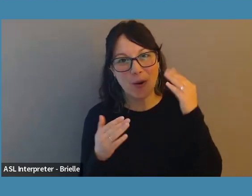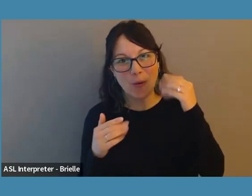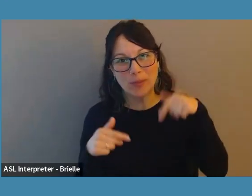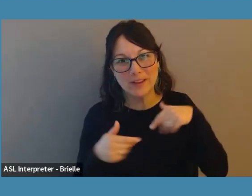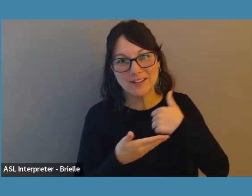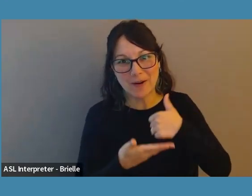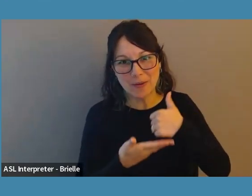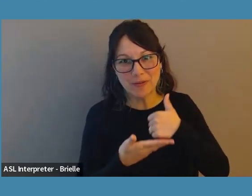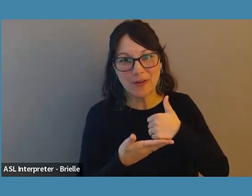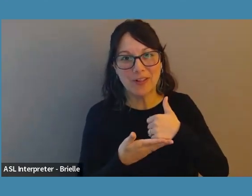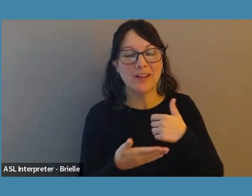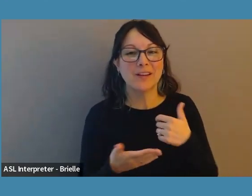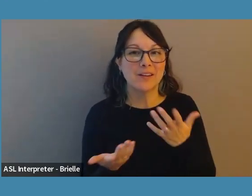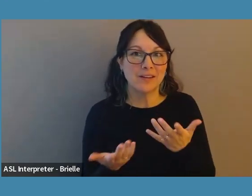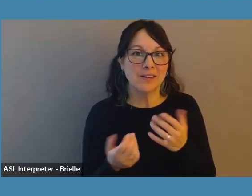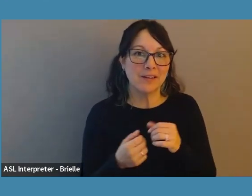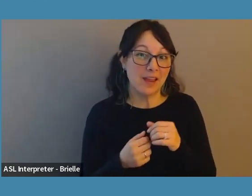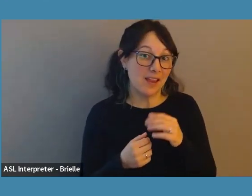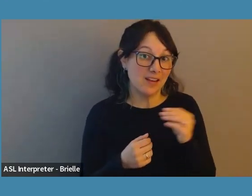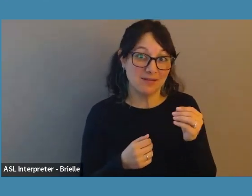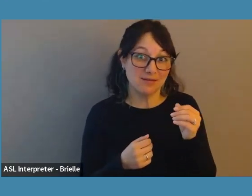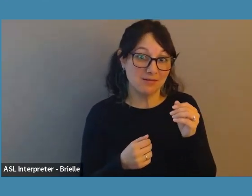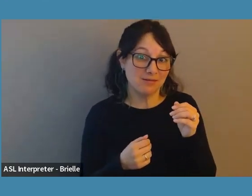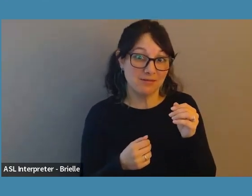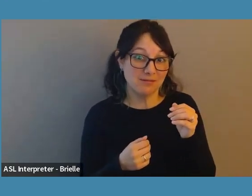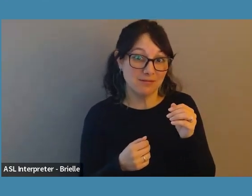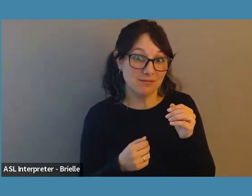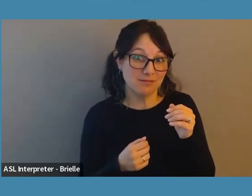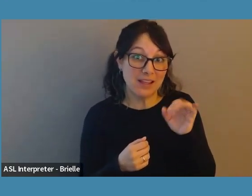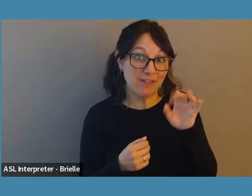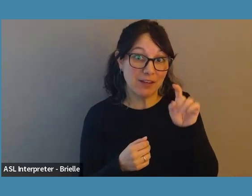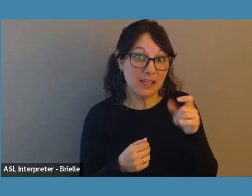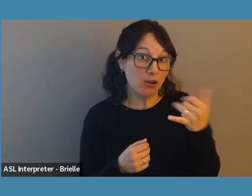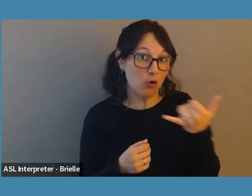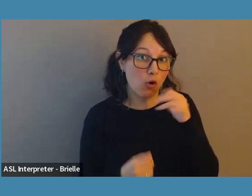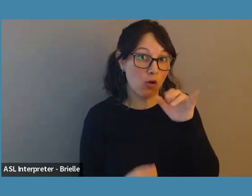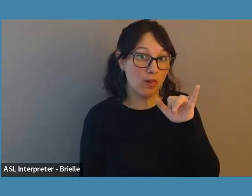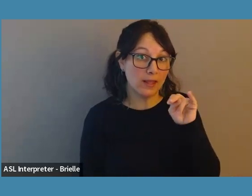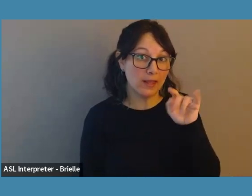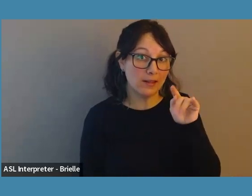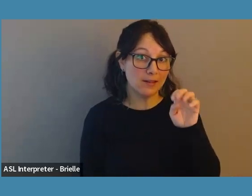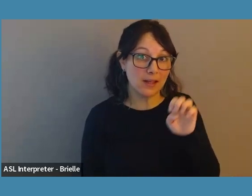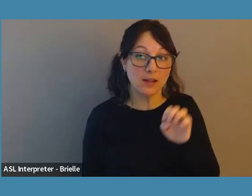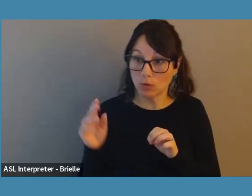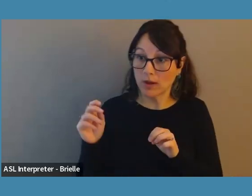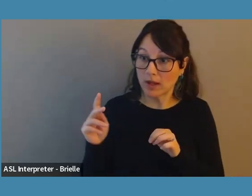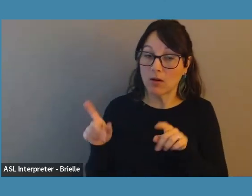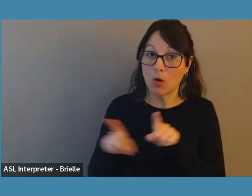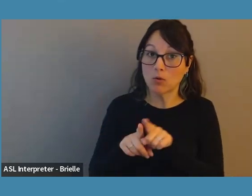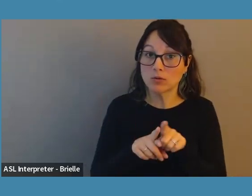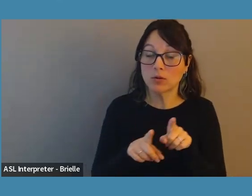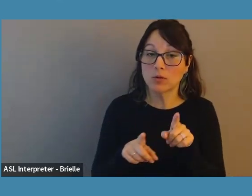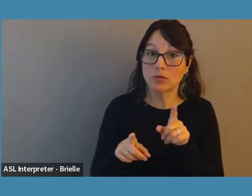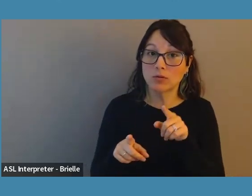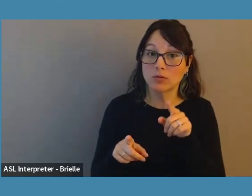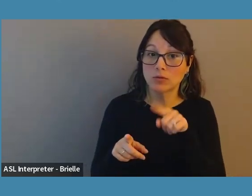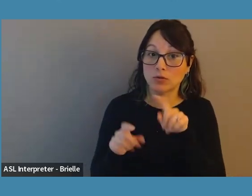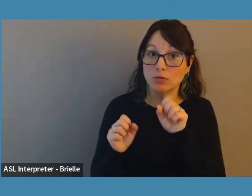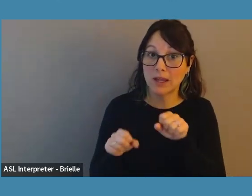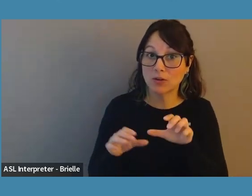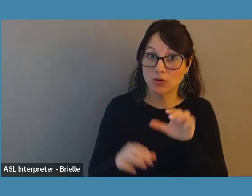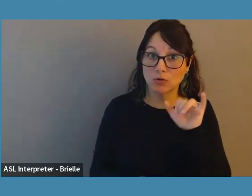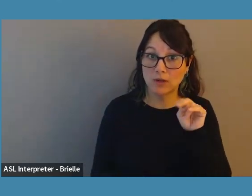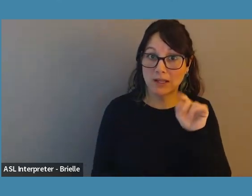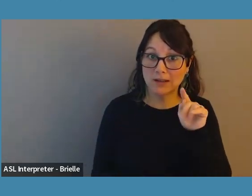helpful, and call our intake if you need us. All right. You can also do an